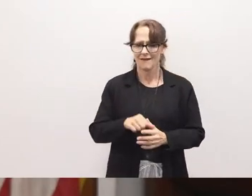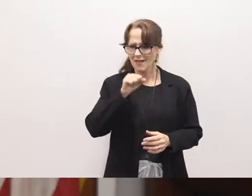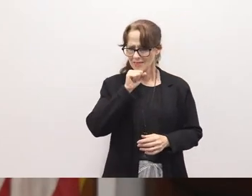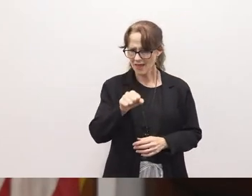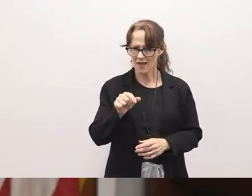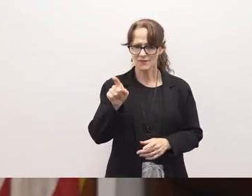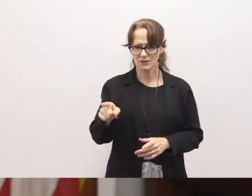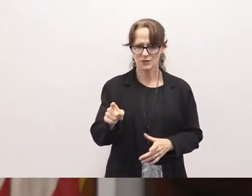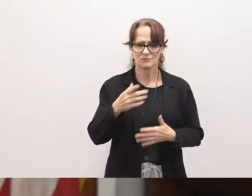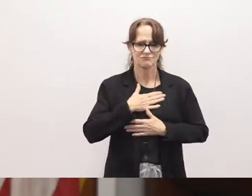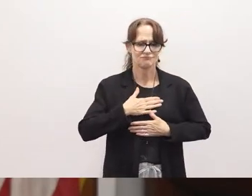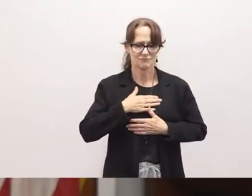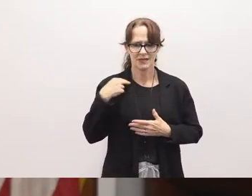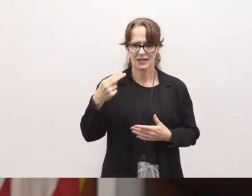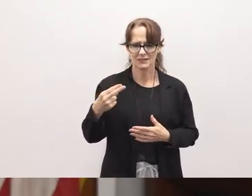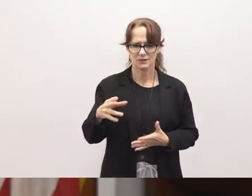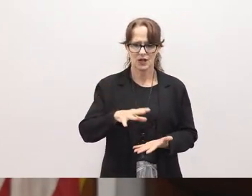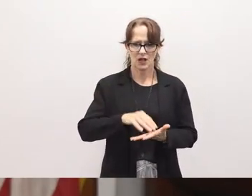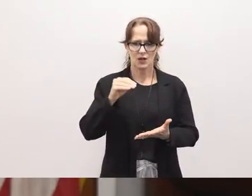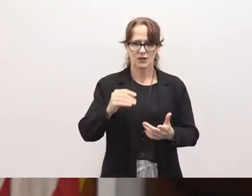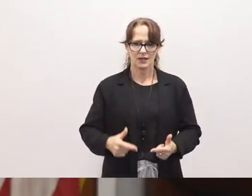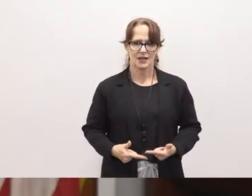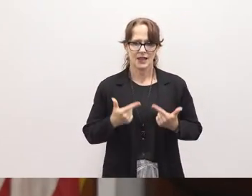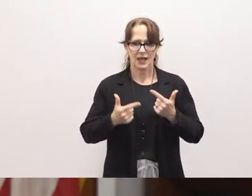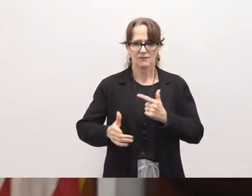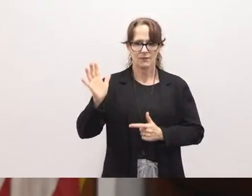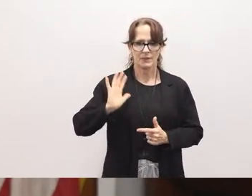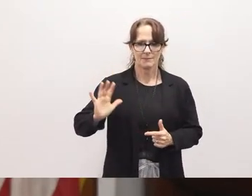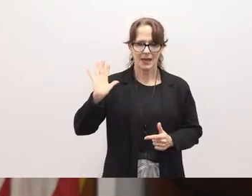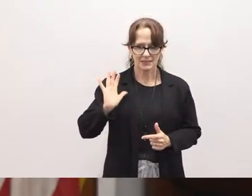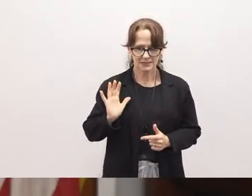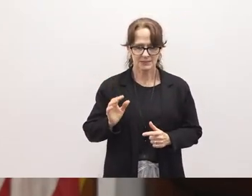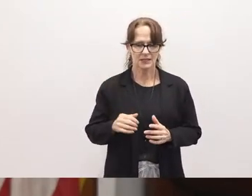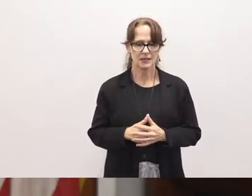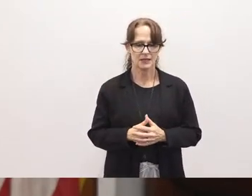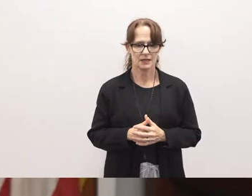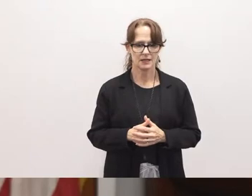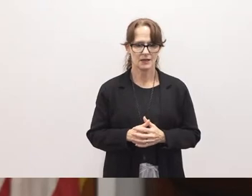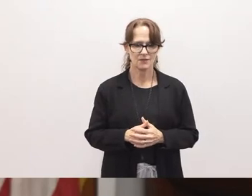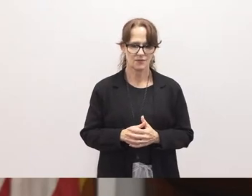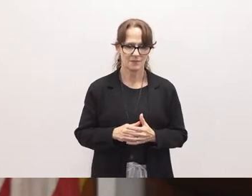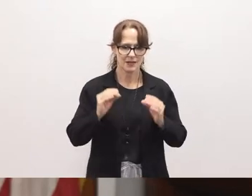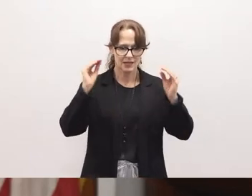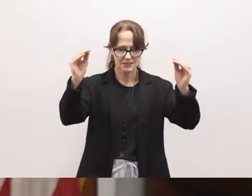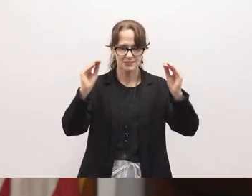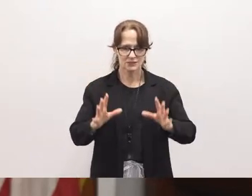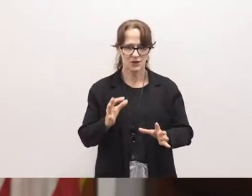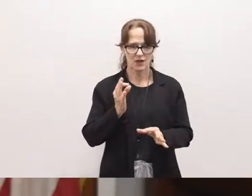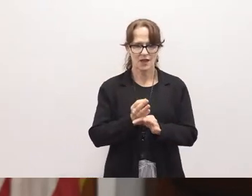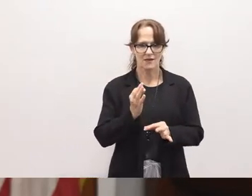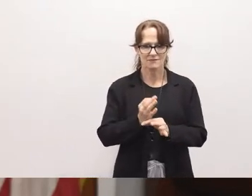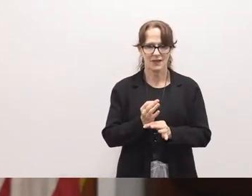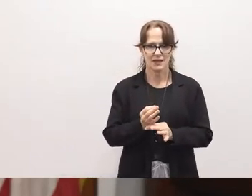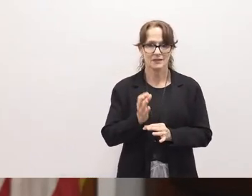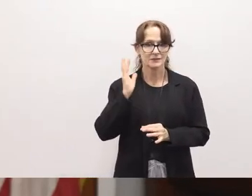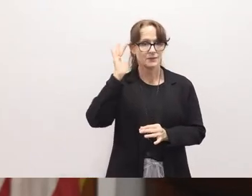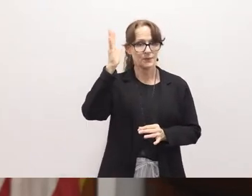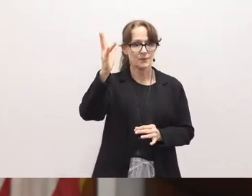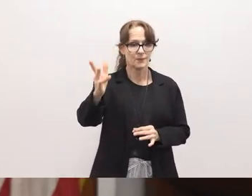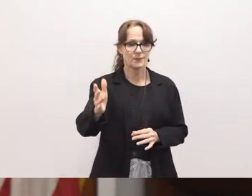love history. And learning the life lessons from the past from a teacher that Faith aspires to be in the